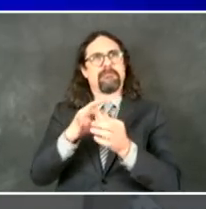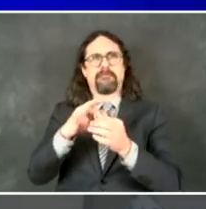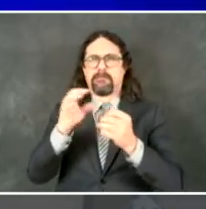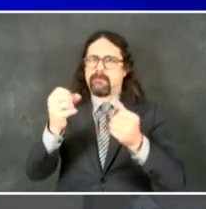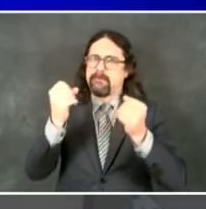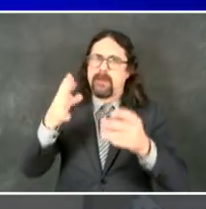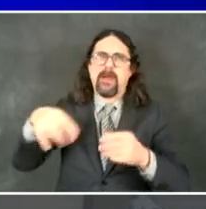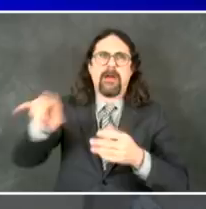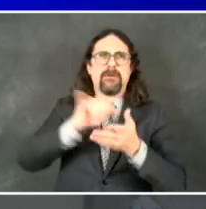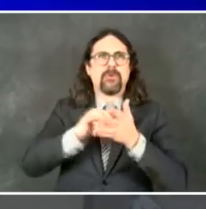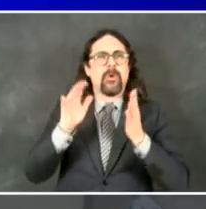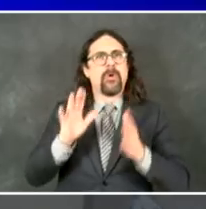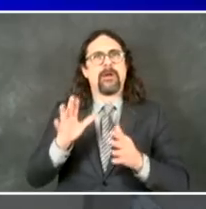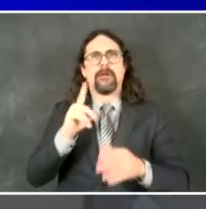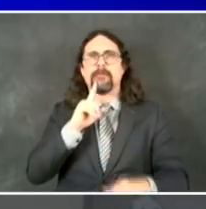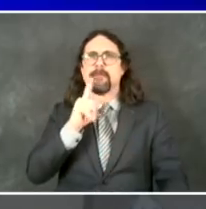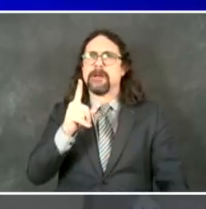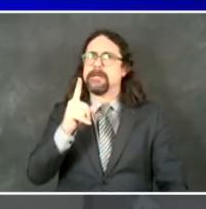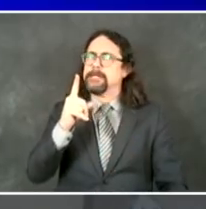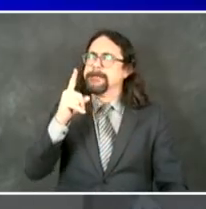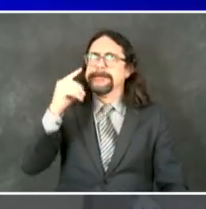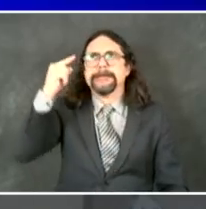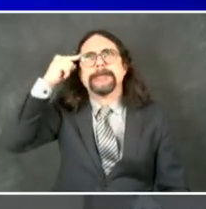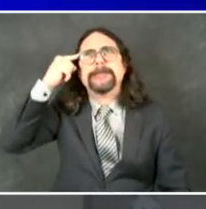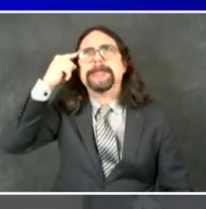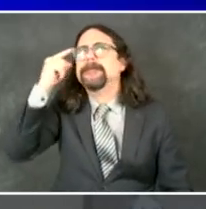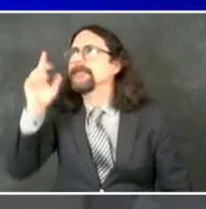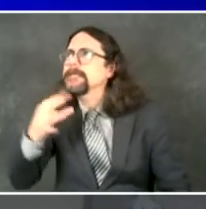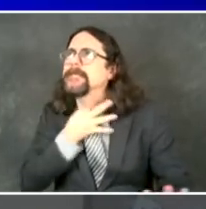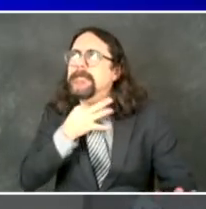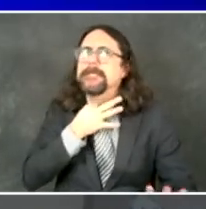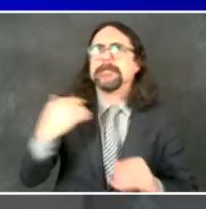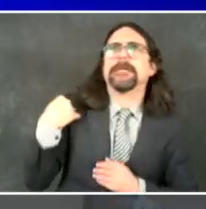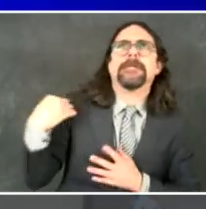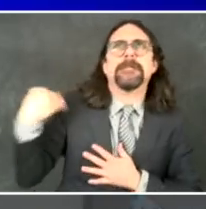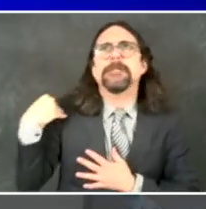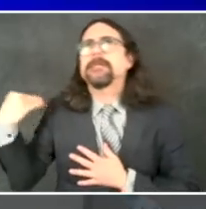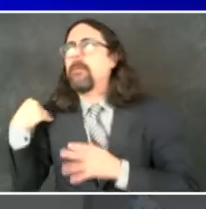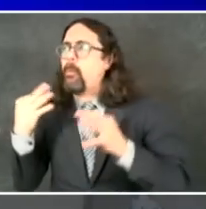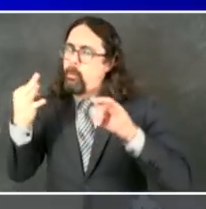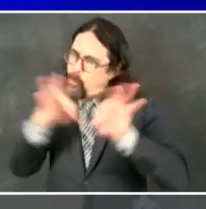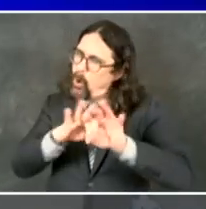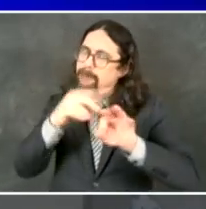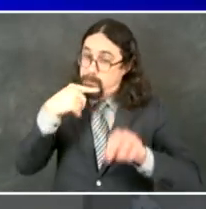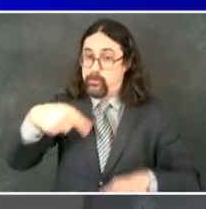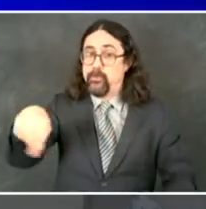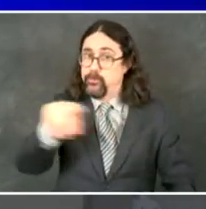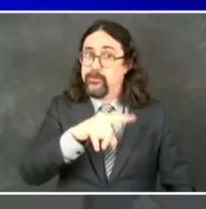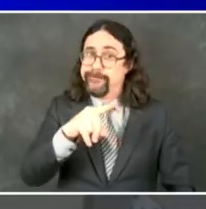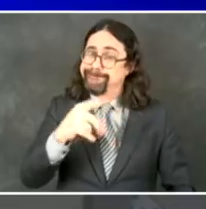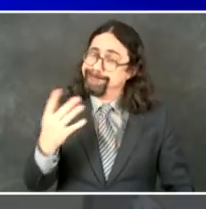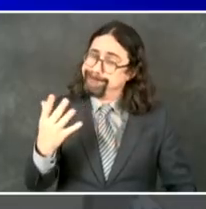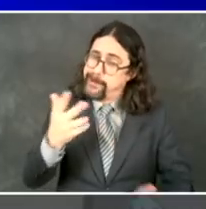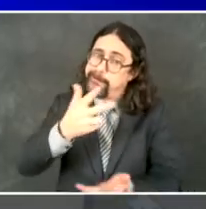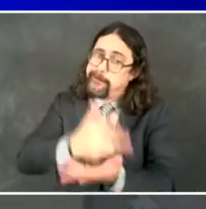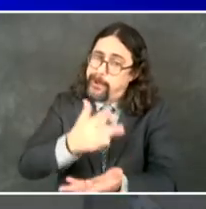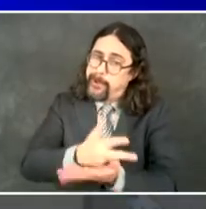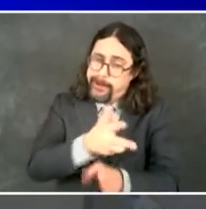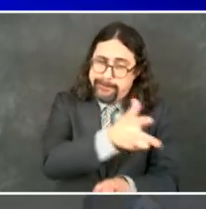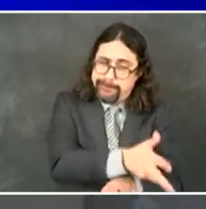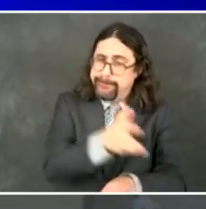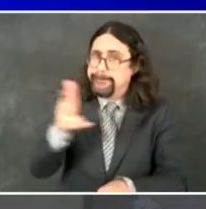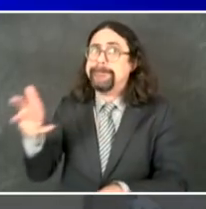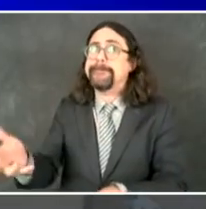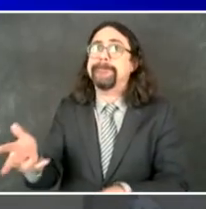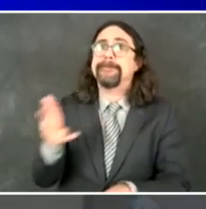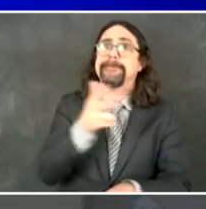side parking, in this crisis, we've seen something very unusual. There have been so many fewer people out, and obviously